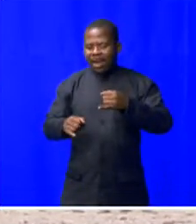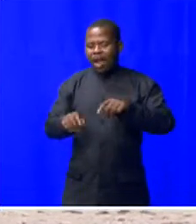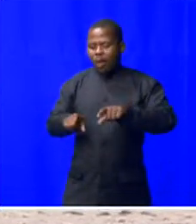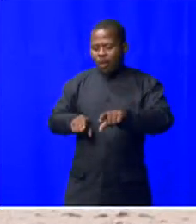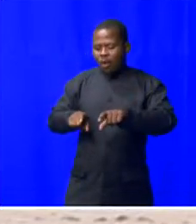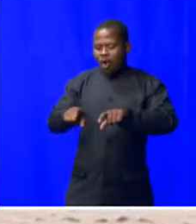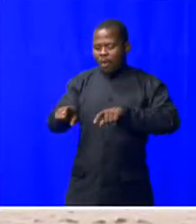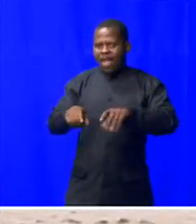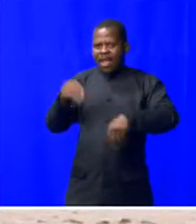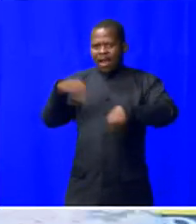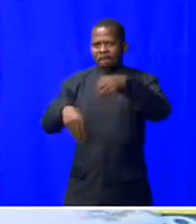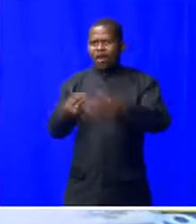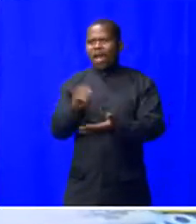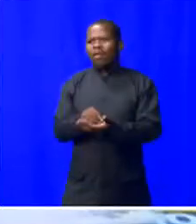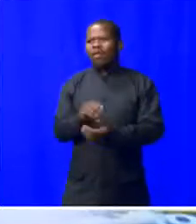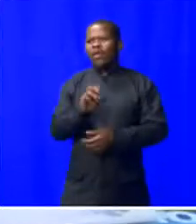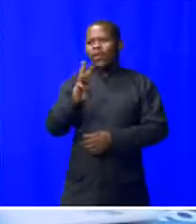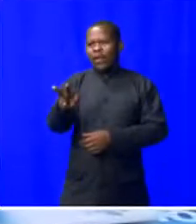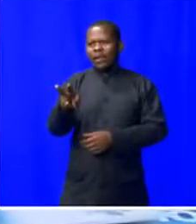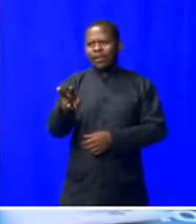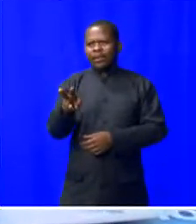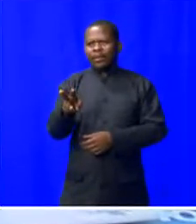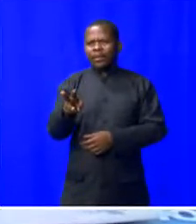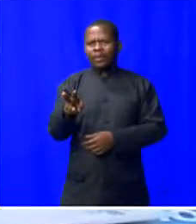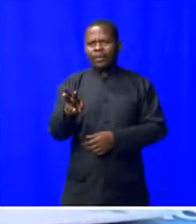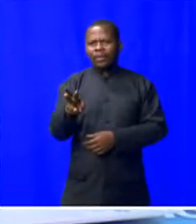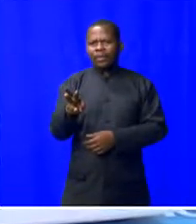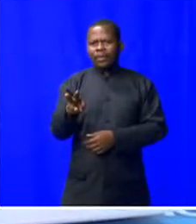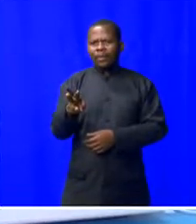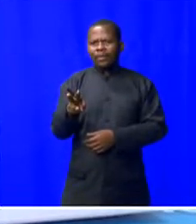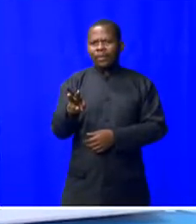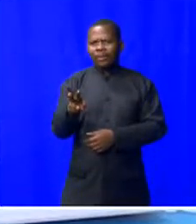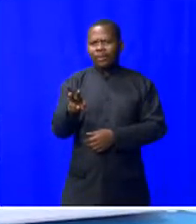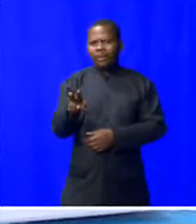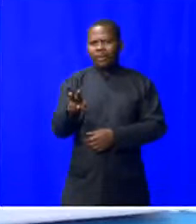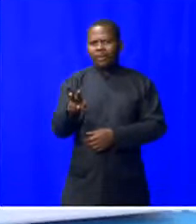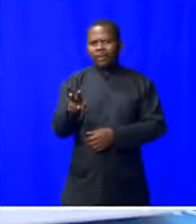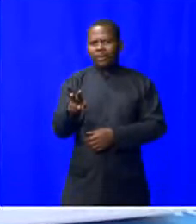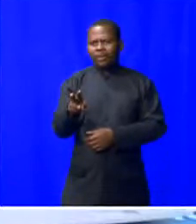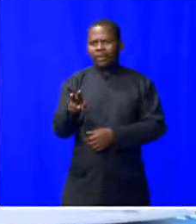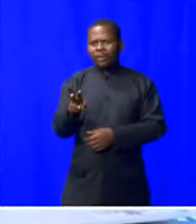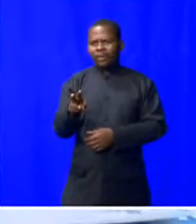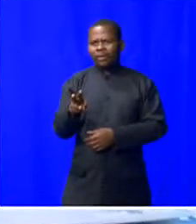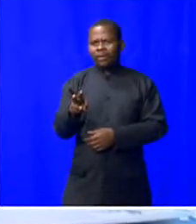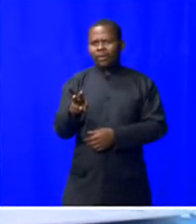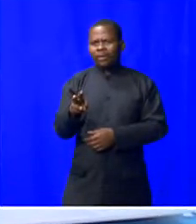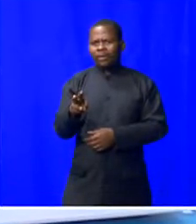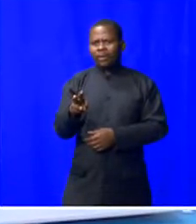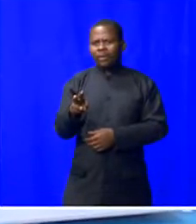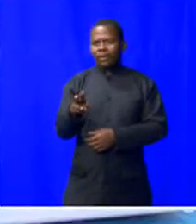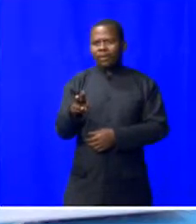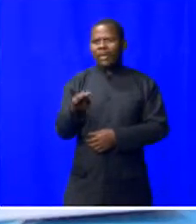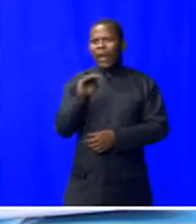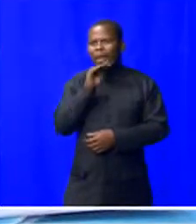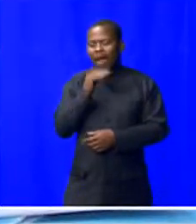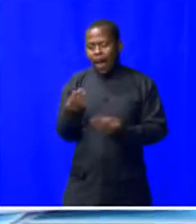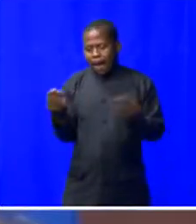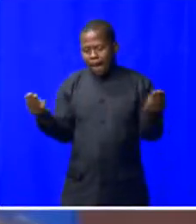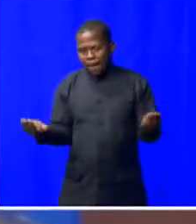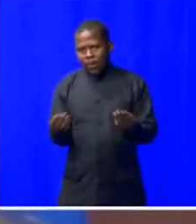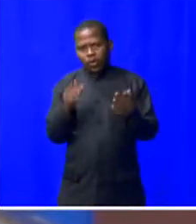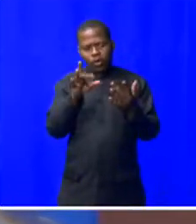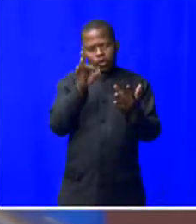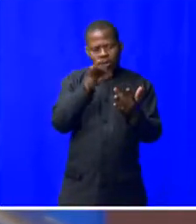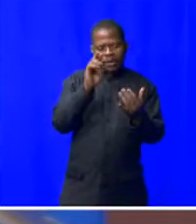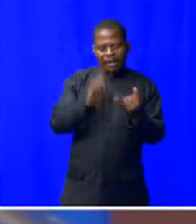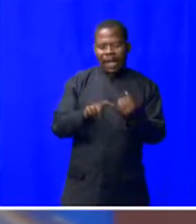anticipate kangaka vele selifikile lapho khona eMaswati atawukhona ukukhetha bantfu labatabamelela esigabeni